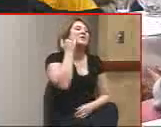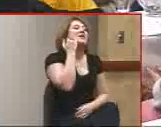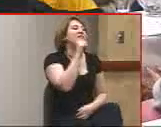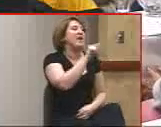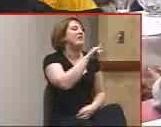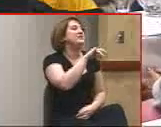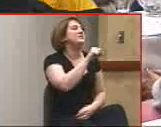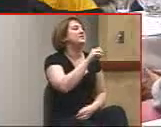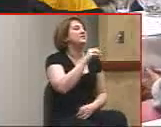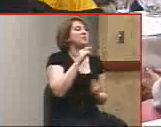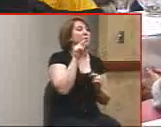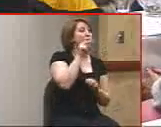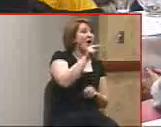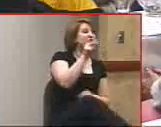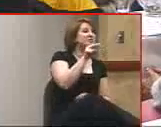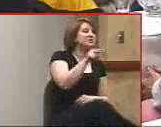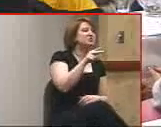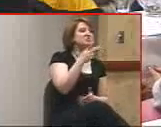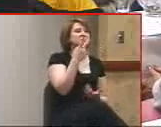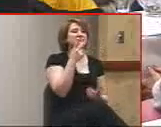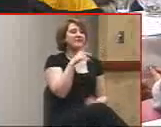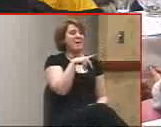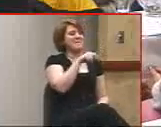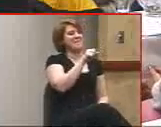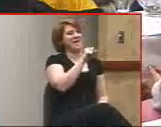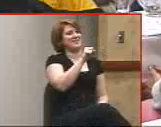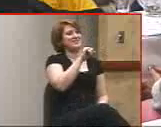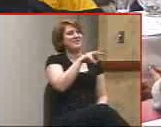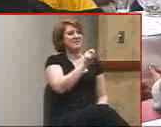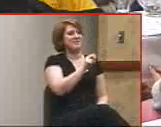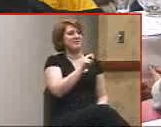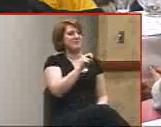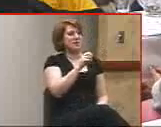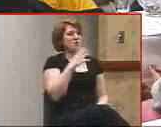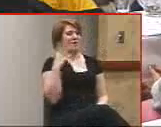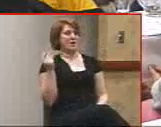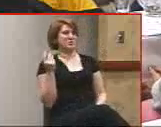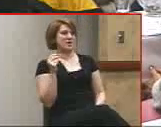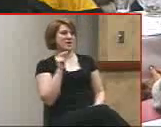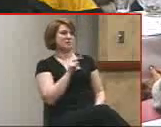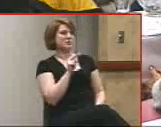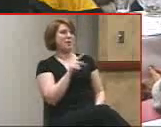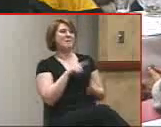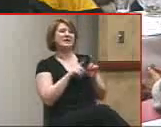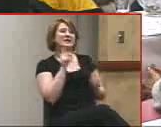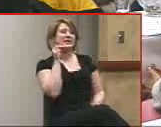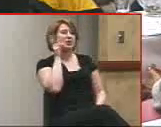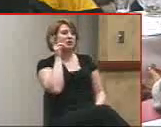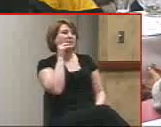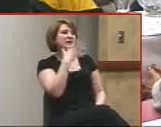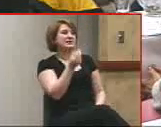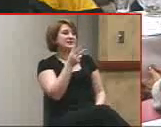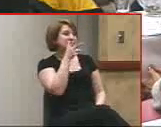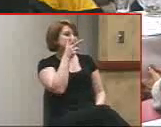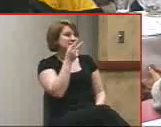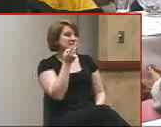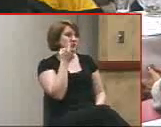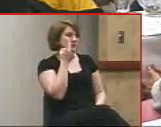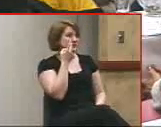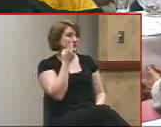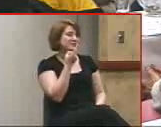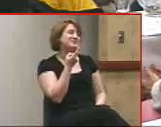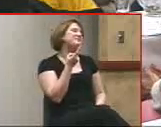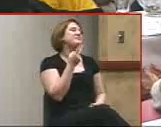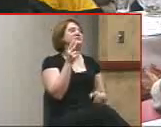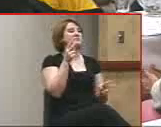just a passive observer, but she's hearing, seeing what's happening, and then you try to then transfer that back